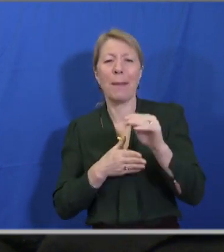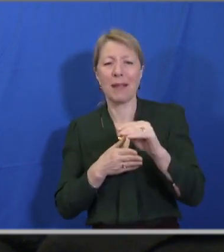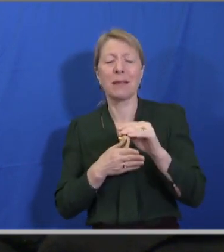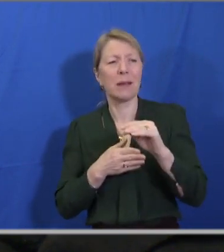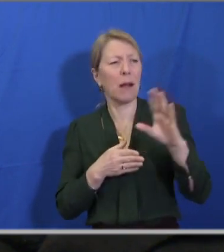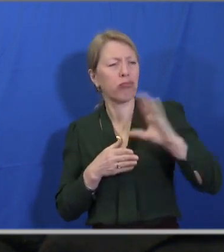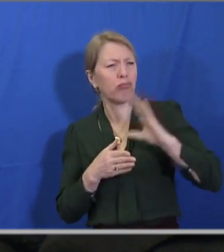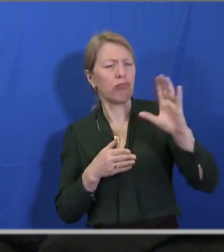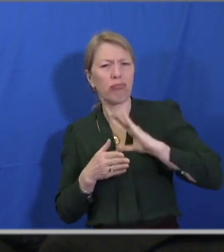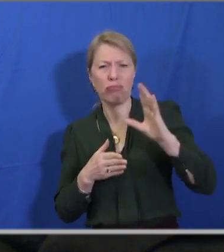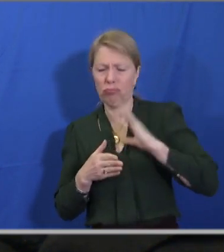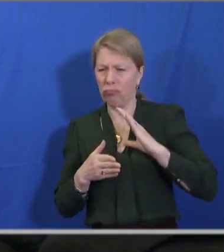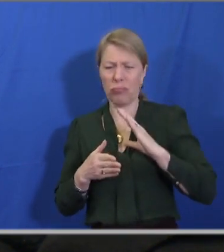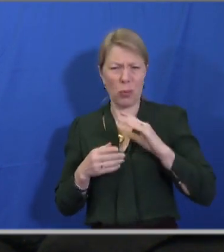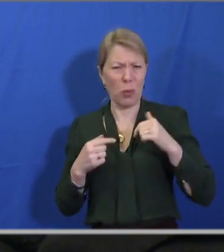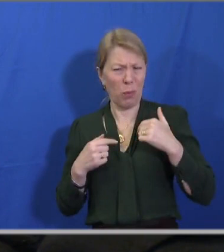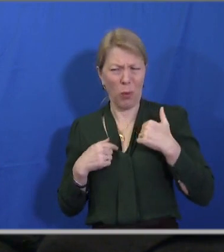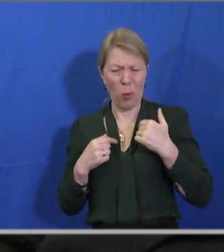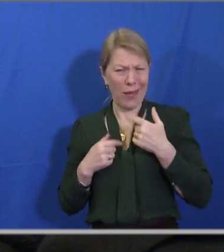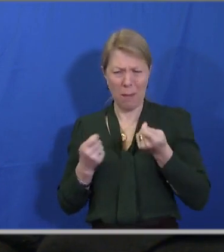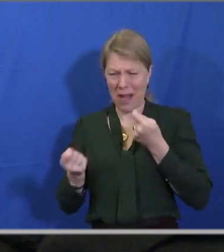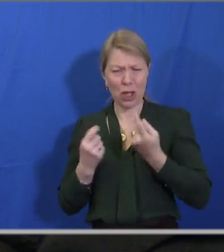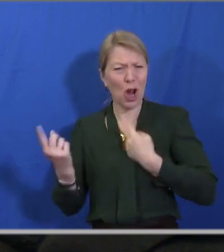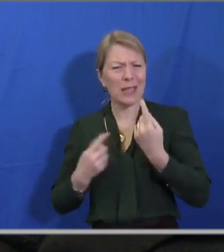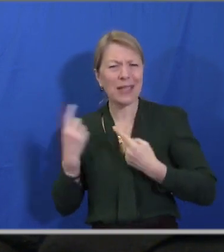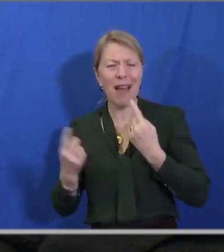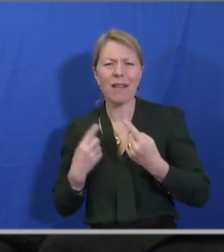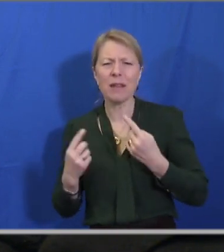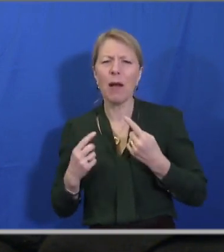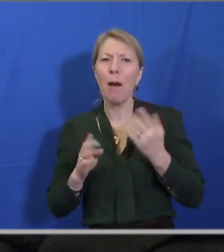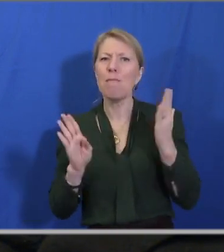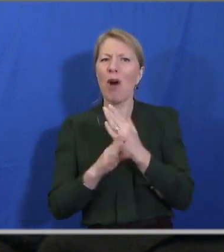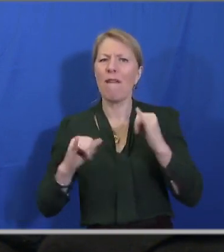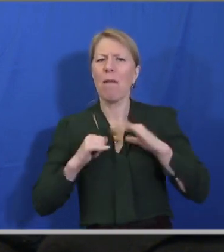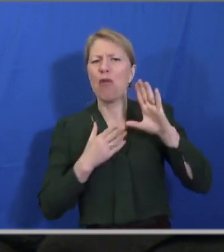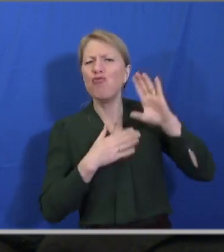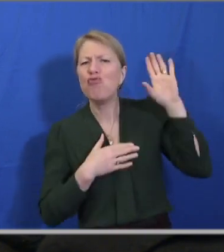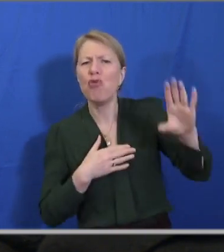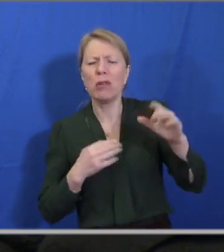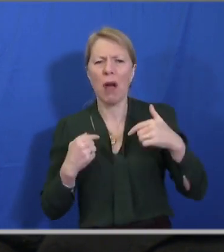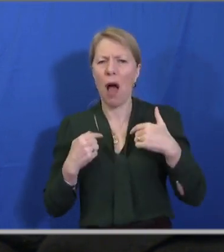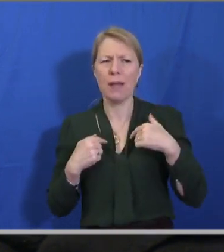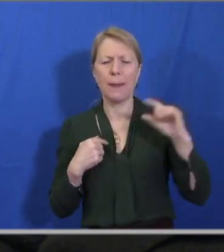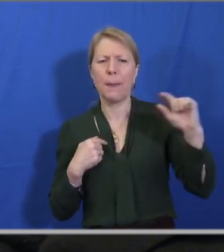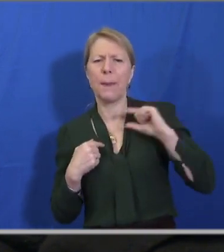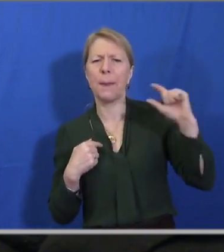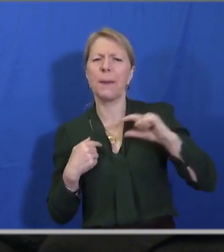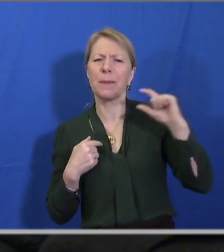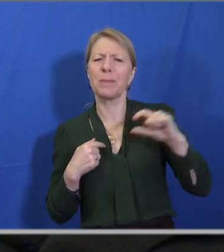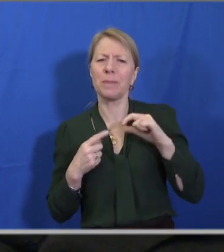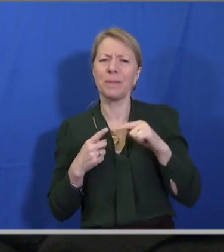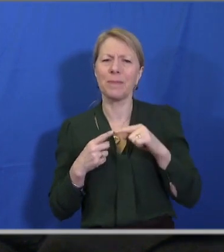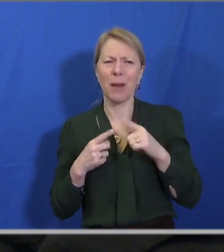see no money going towards disabled people themselves to run their own